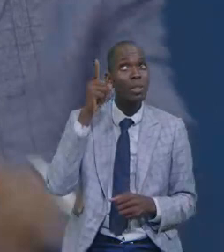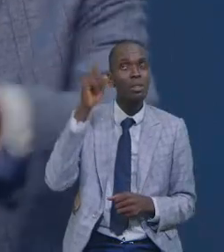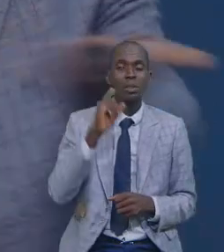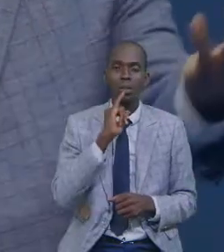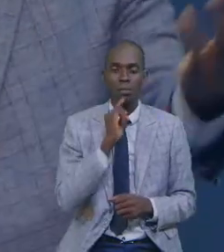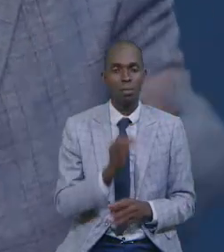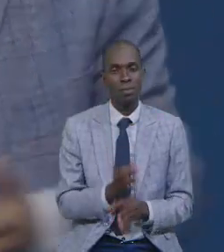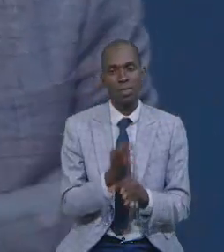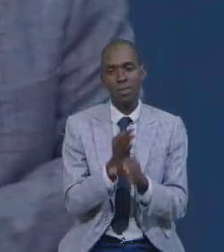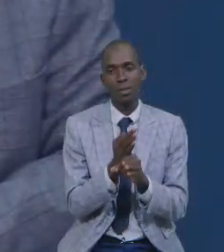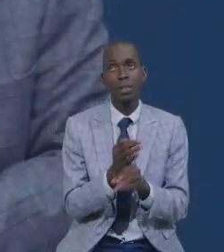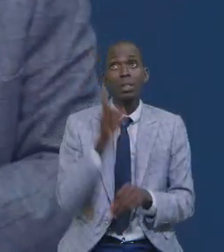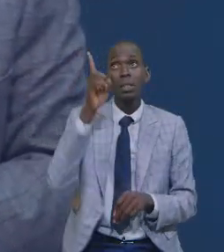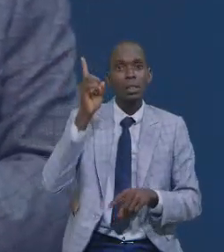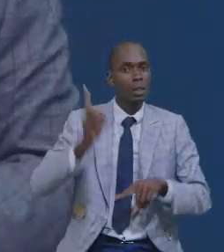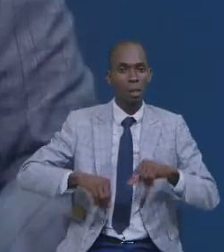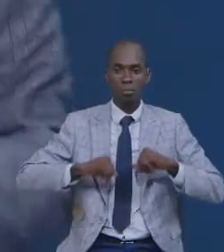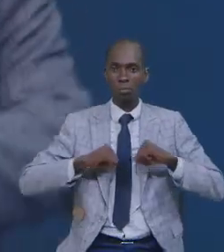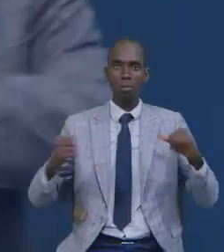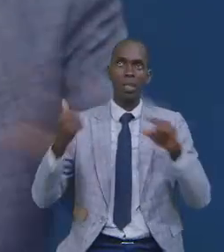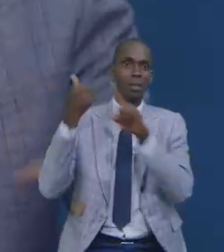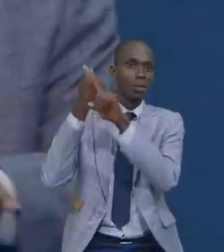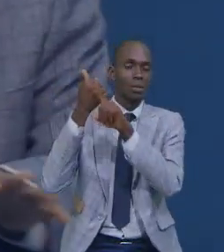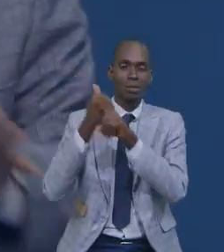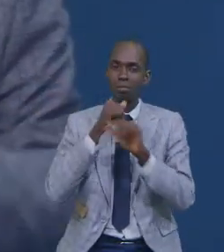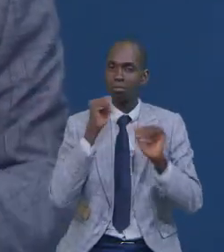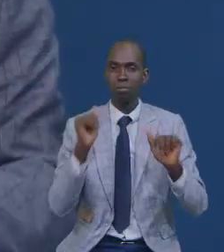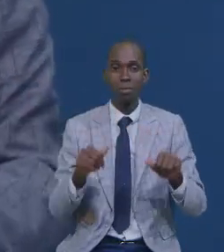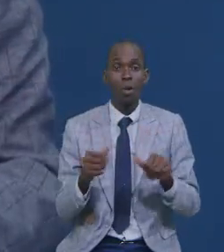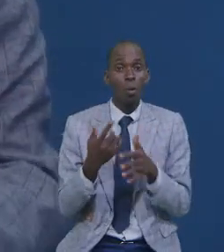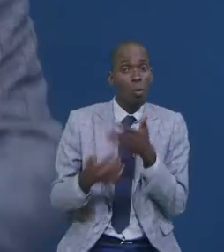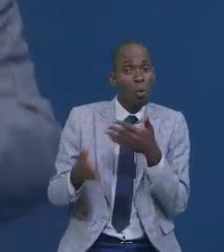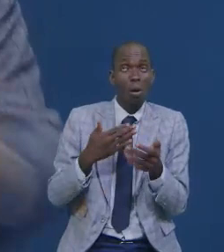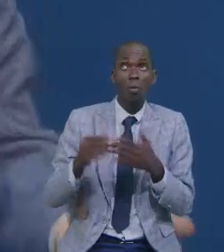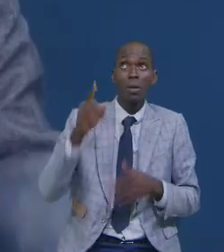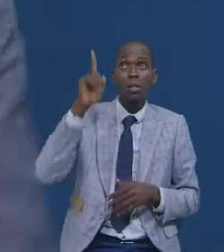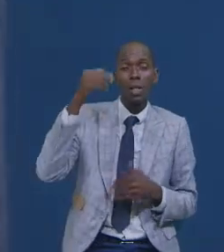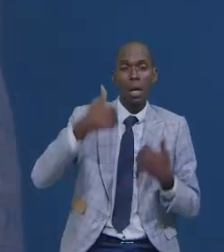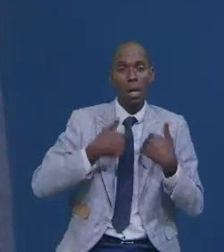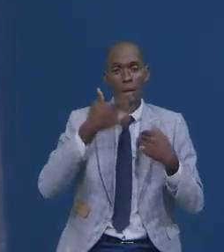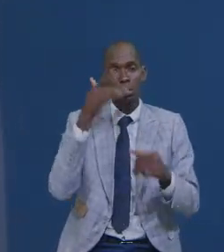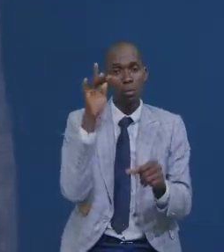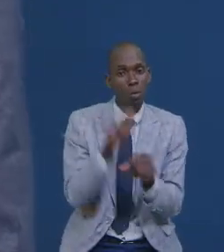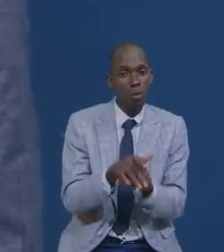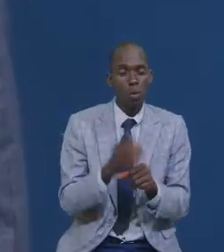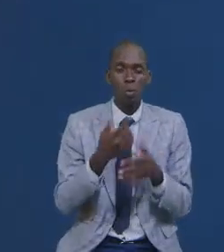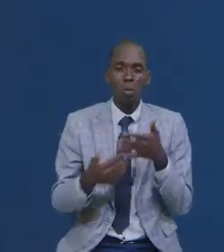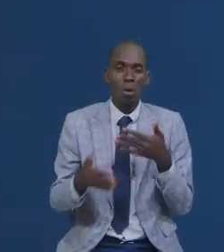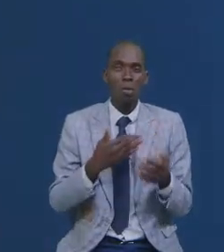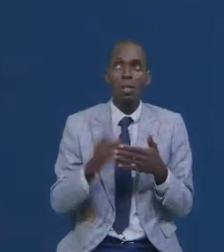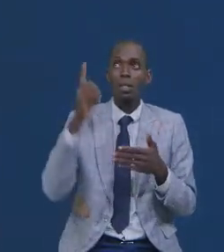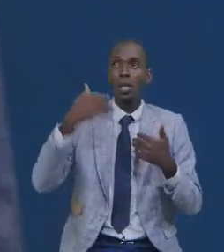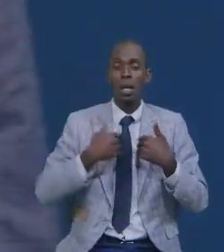He cannot deny himself. Whatever he has promised, whatever he has declared,